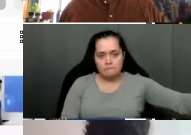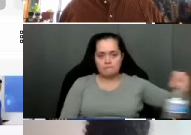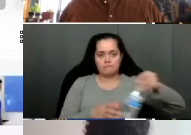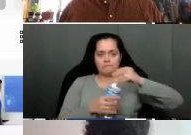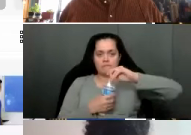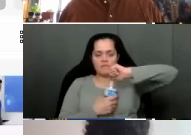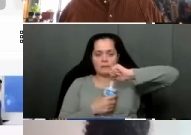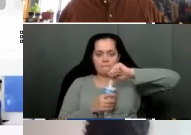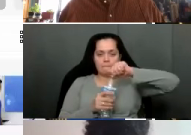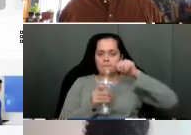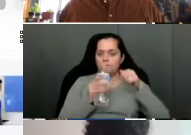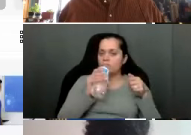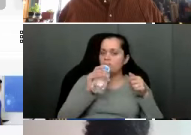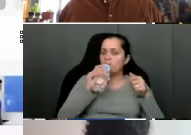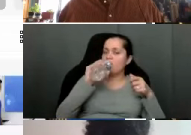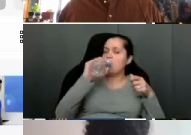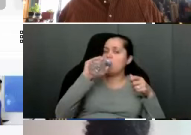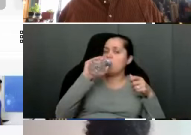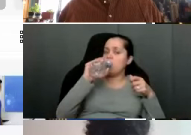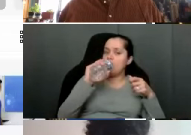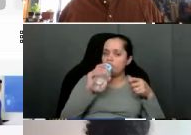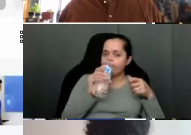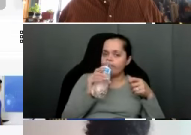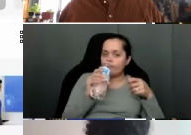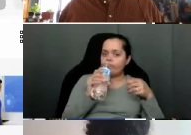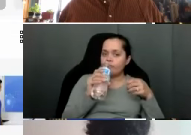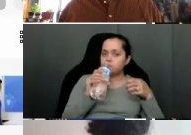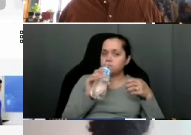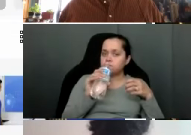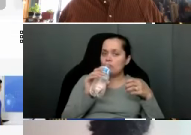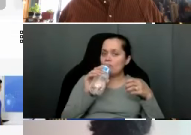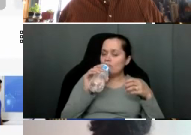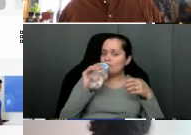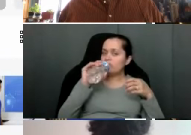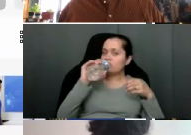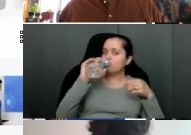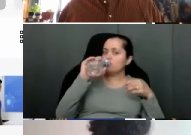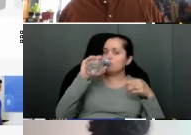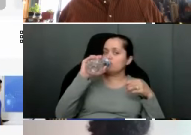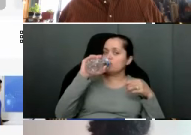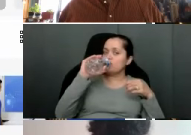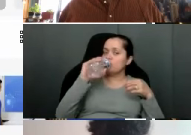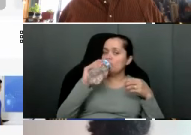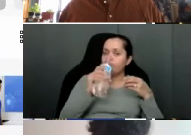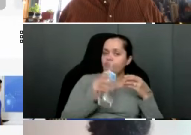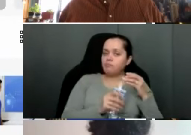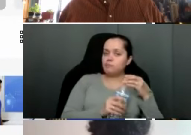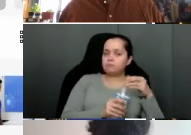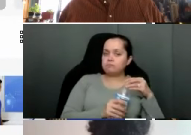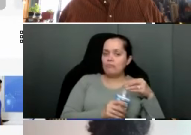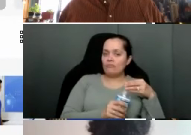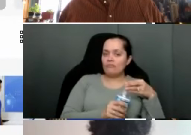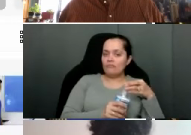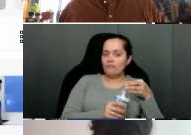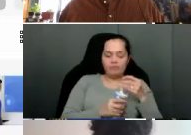dues? $20 a year for the newsletter. Let's start. Wait, I want to see this. This is Josh